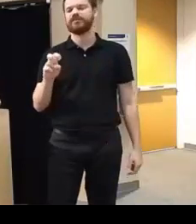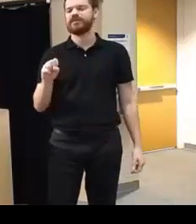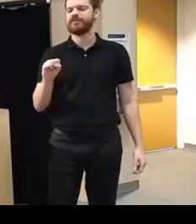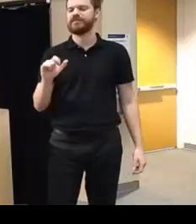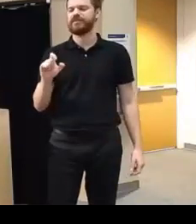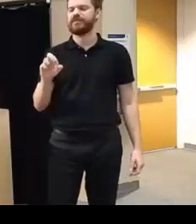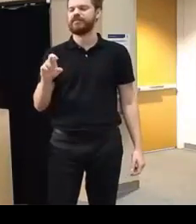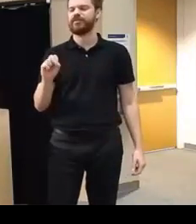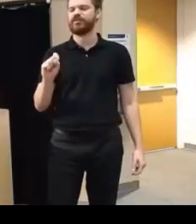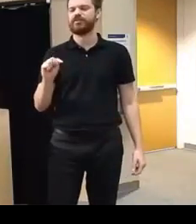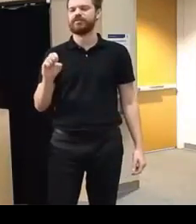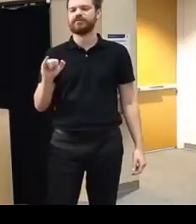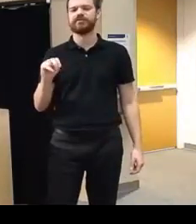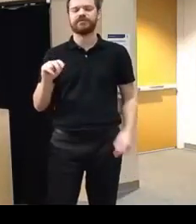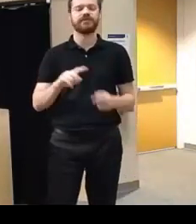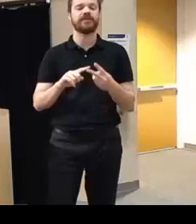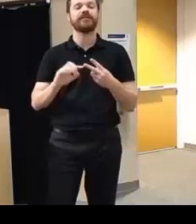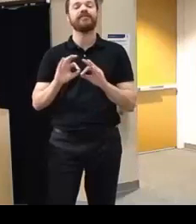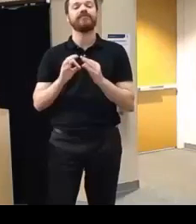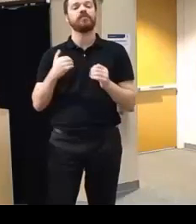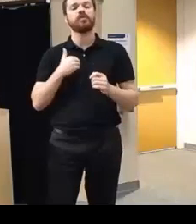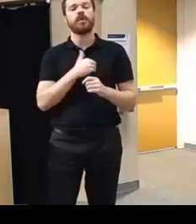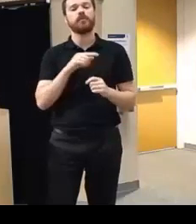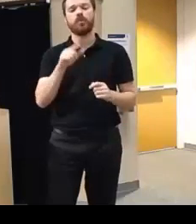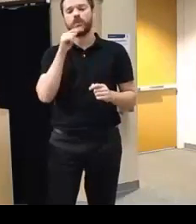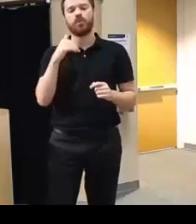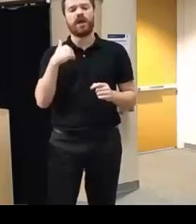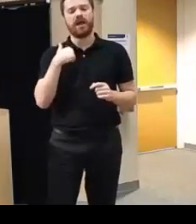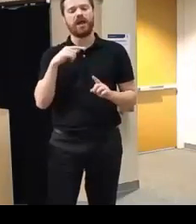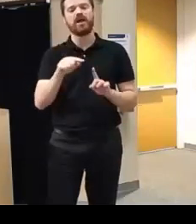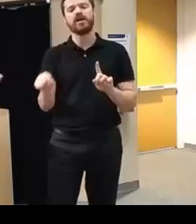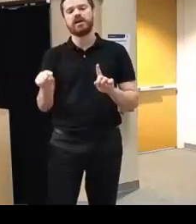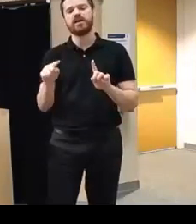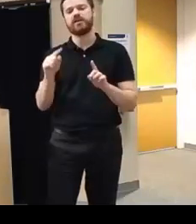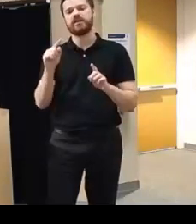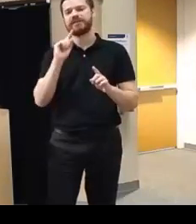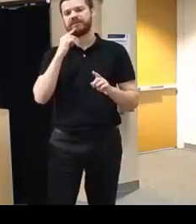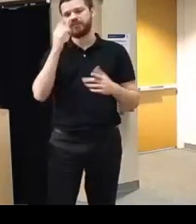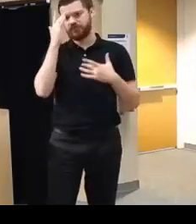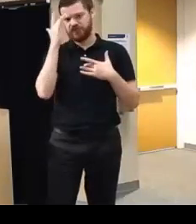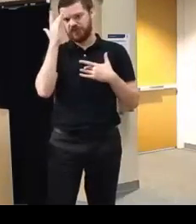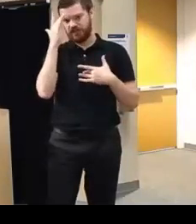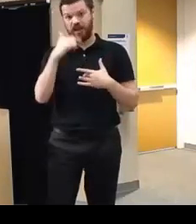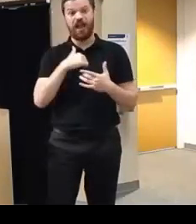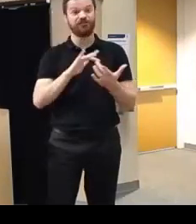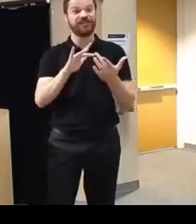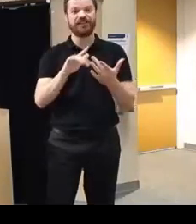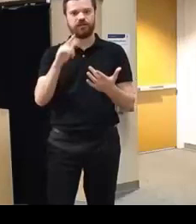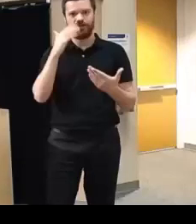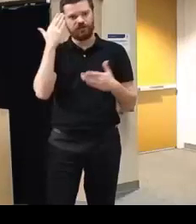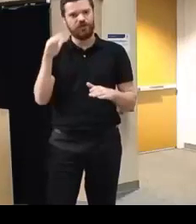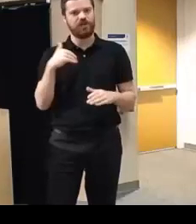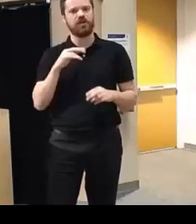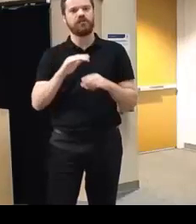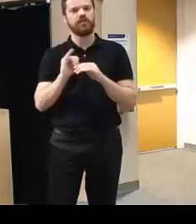ago, family members of folks with severe mental illness. And they did not know about our units when I reached out to them. So there's a lot of work